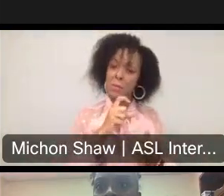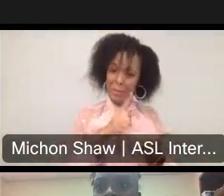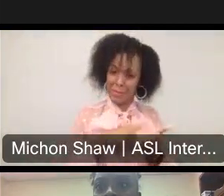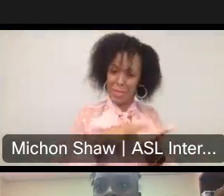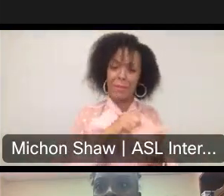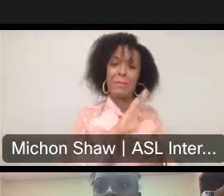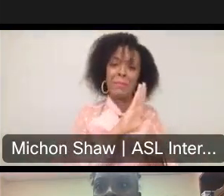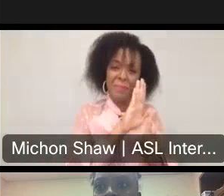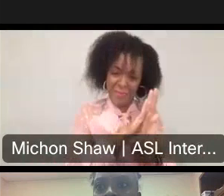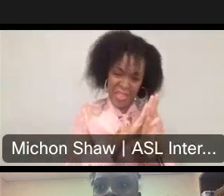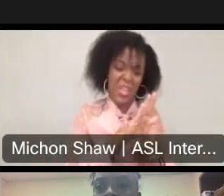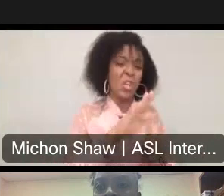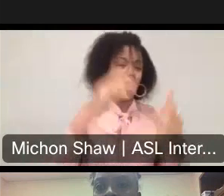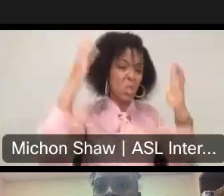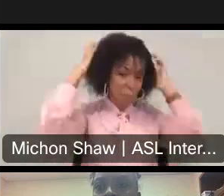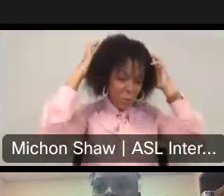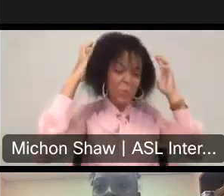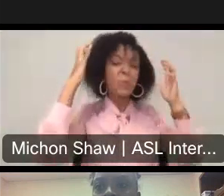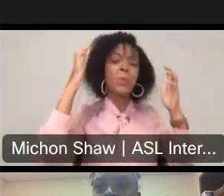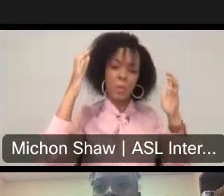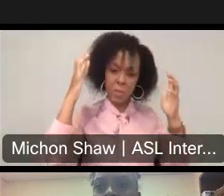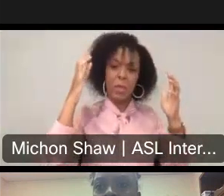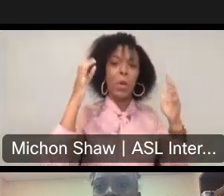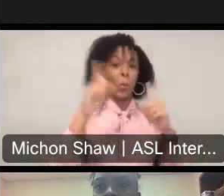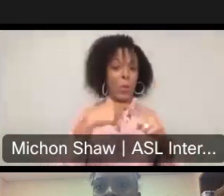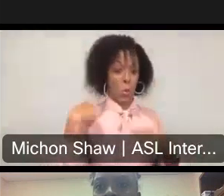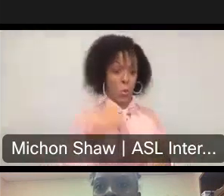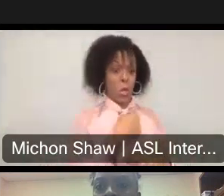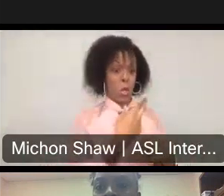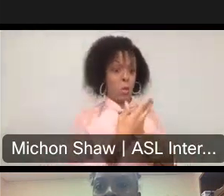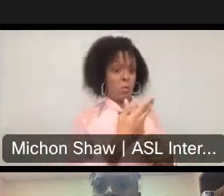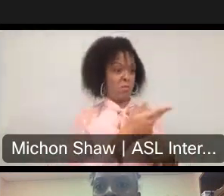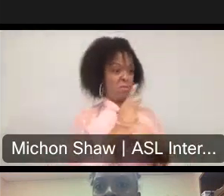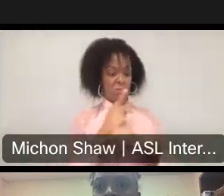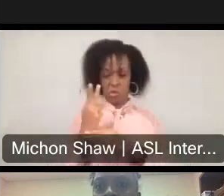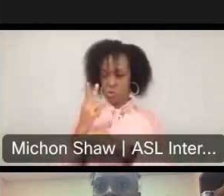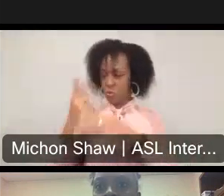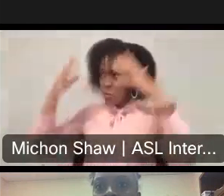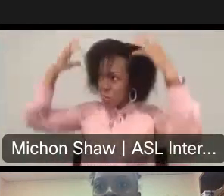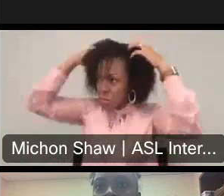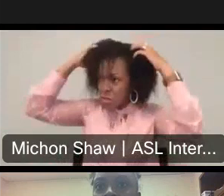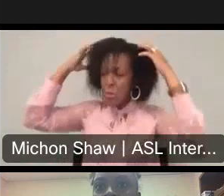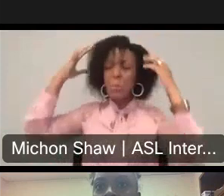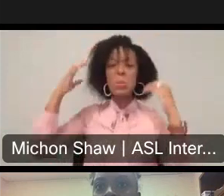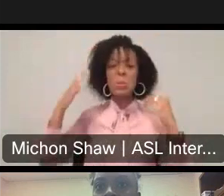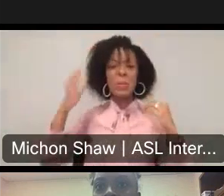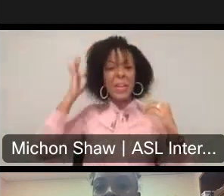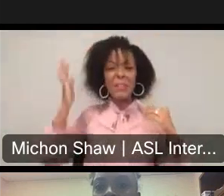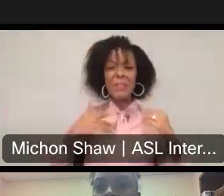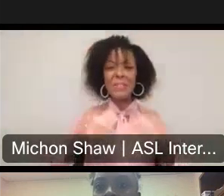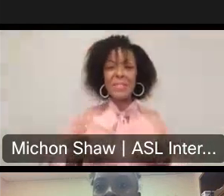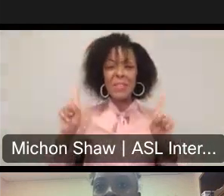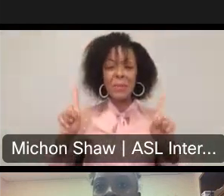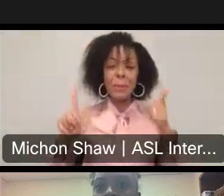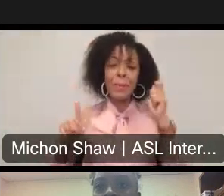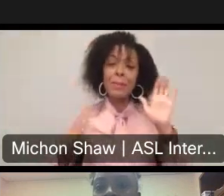in terms of how it makes our hair feel because they secrete so much oil. So what we have to